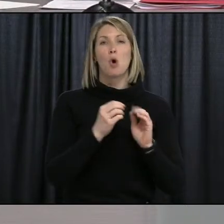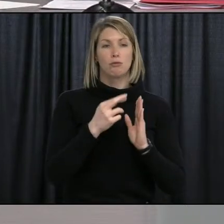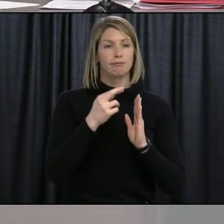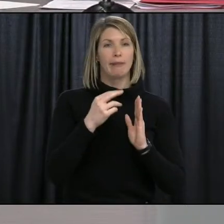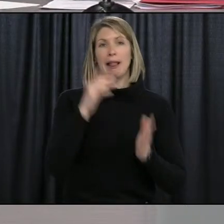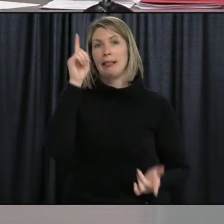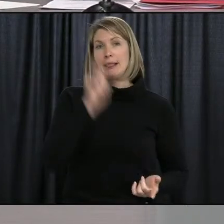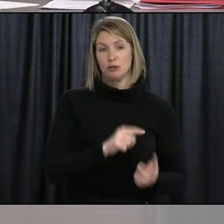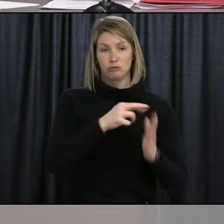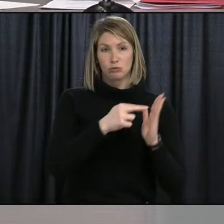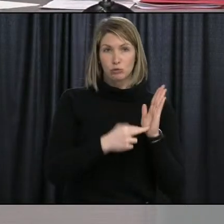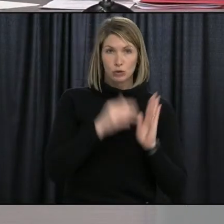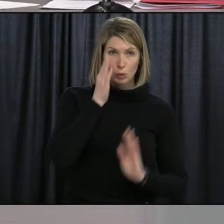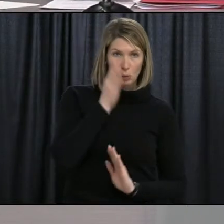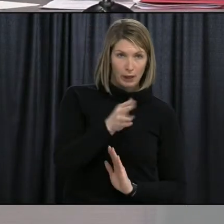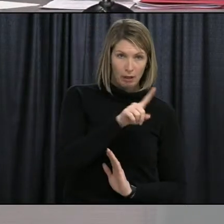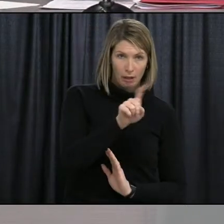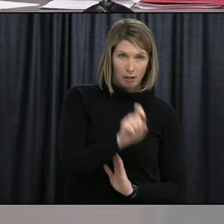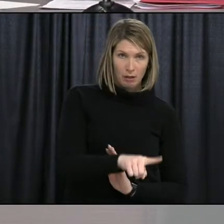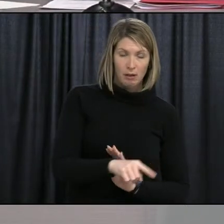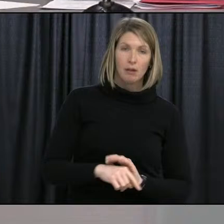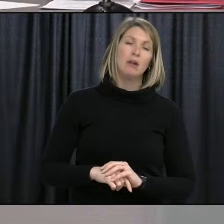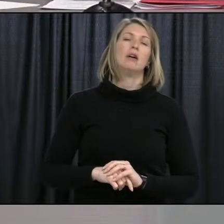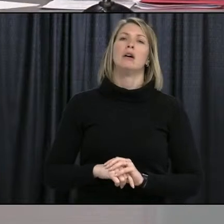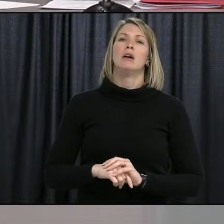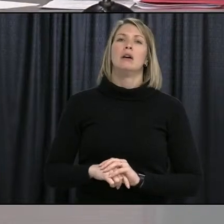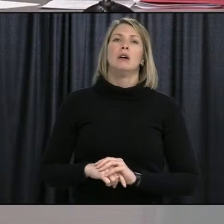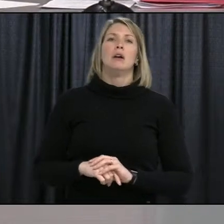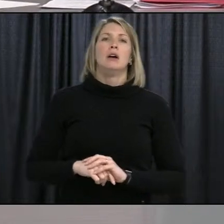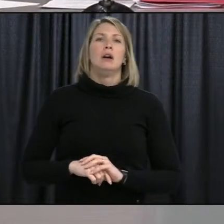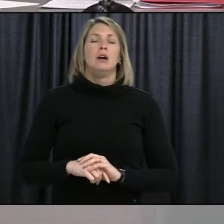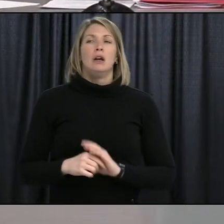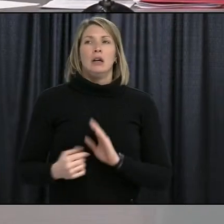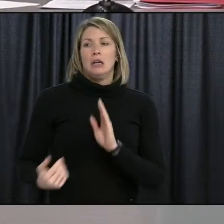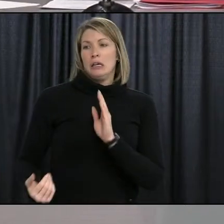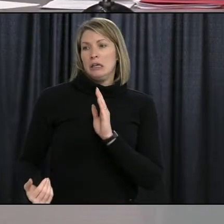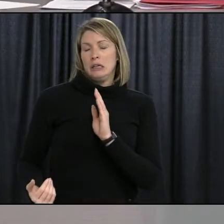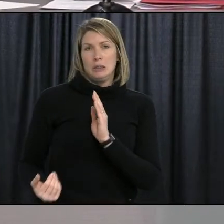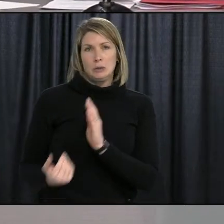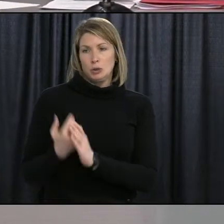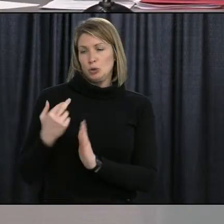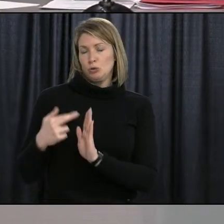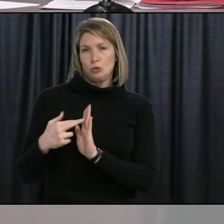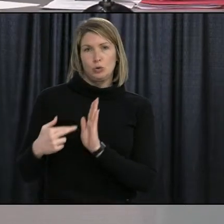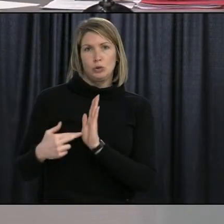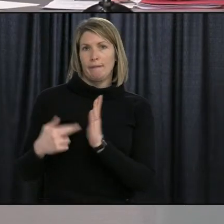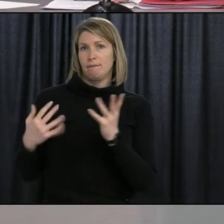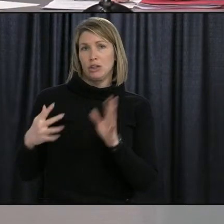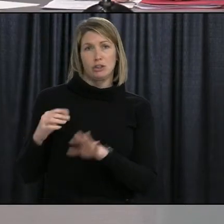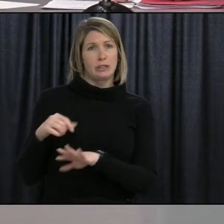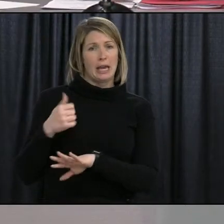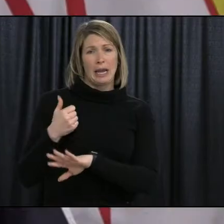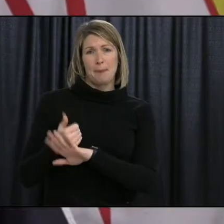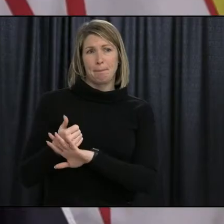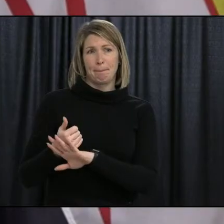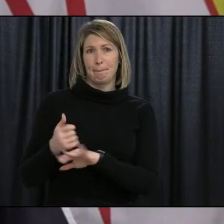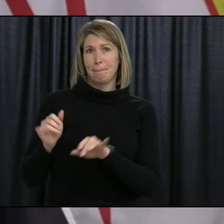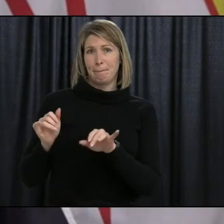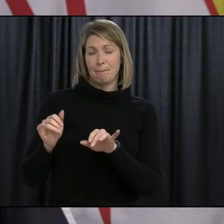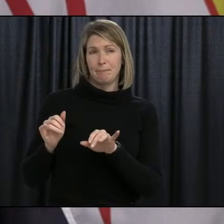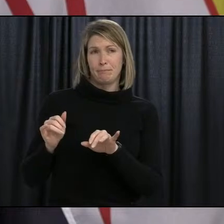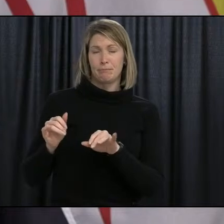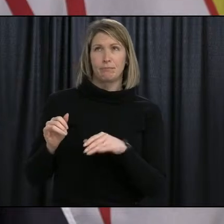opens? Well, the new protocol is in place now. I don't know if you want to speak to that, Dr. Fitzgerald. Yeah, so as of right now,